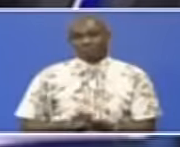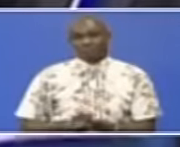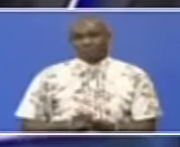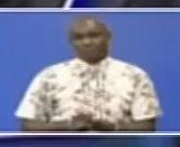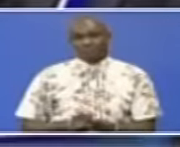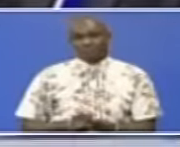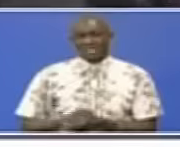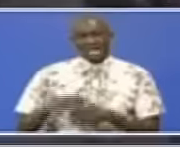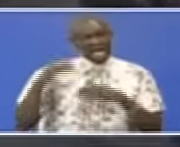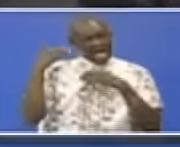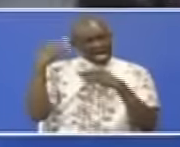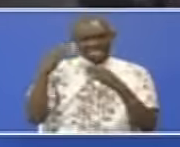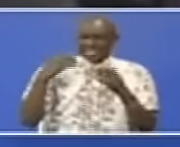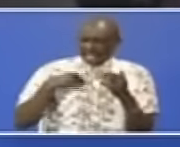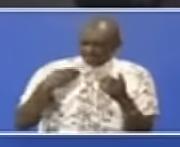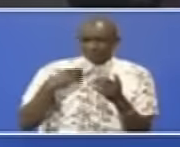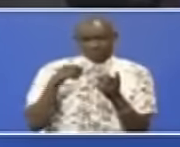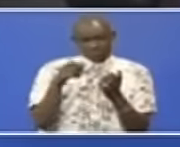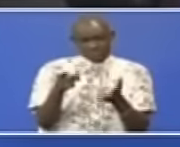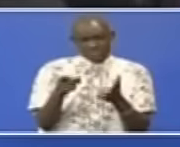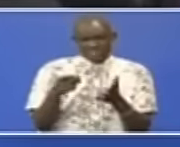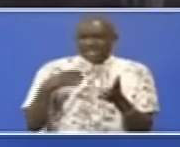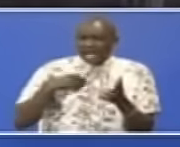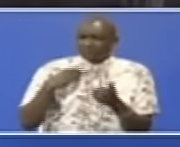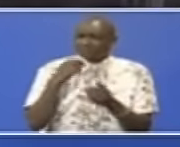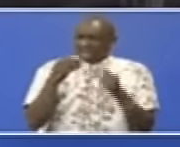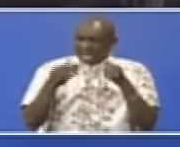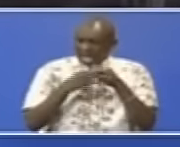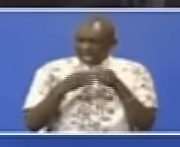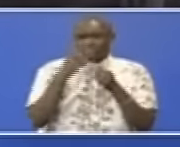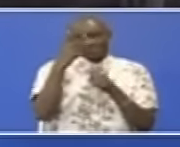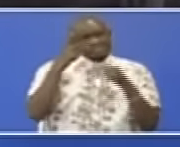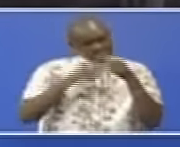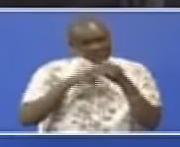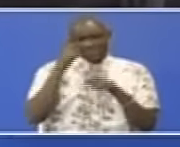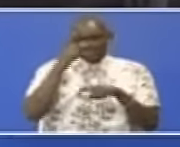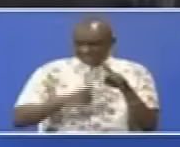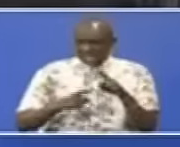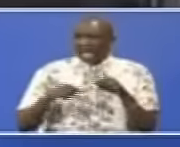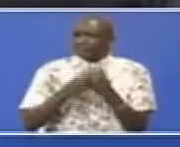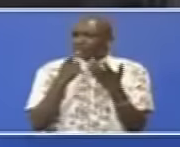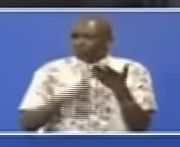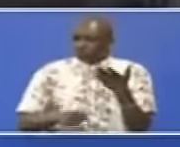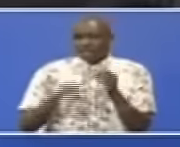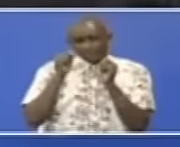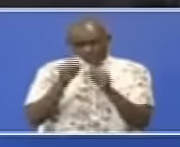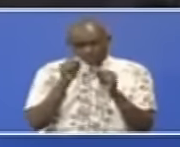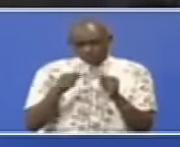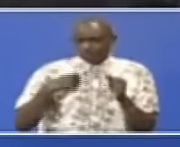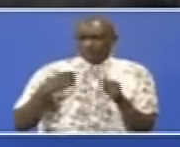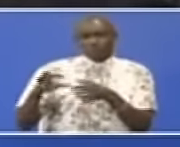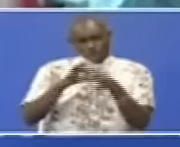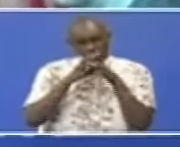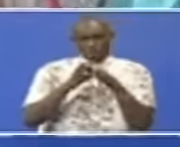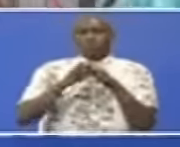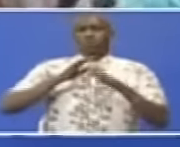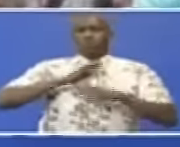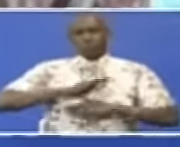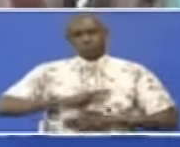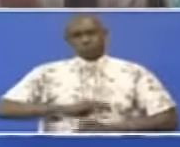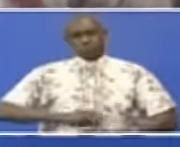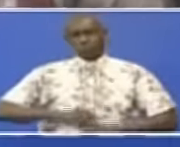This highly historic occasion on August the 27th this year was one that was meant to evoke a collective sigh of